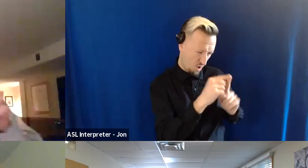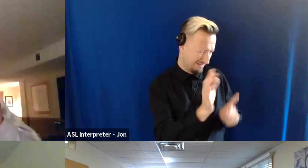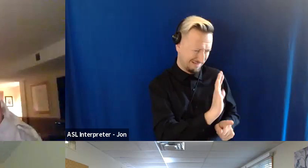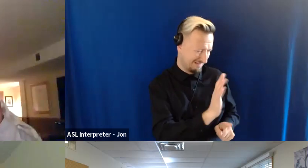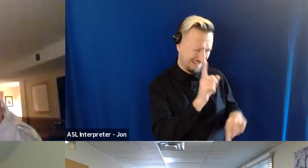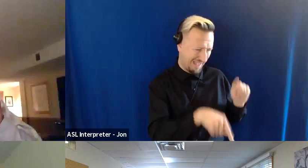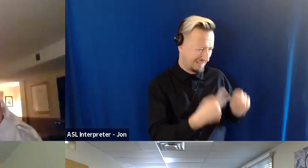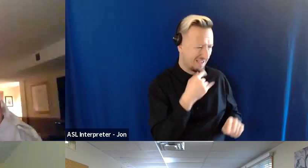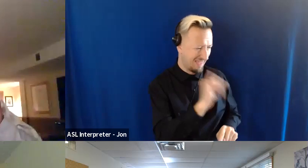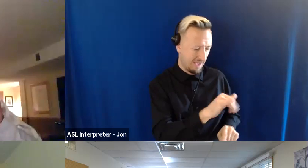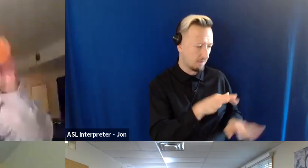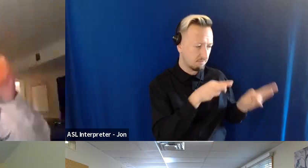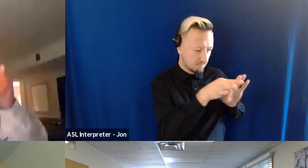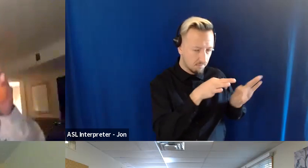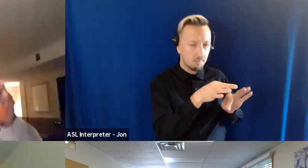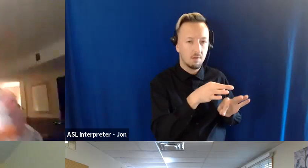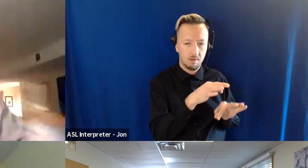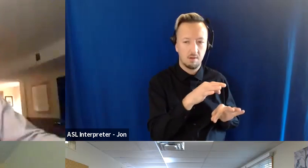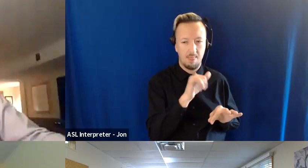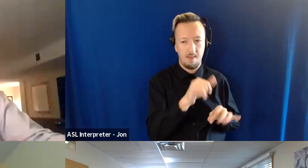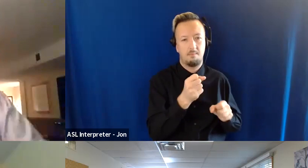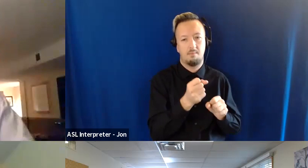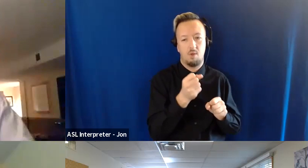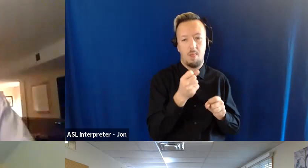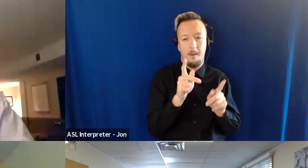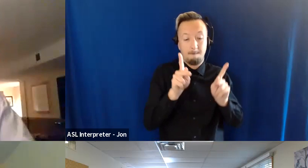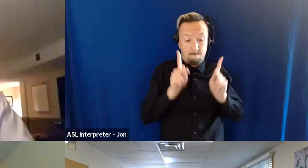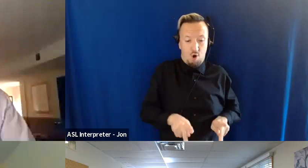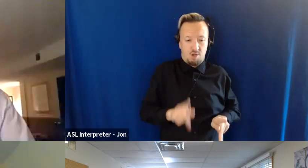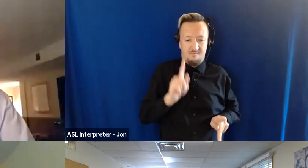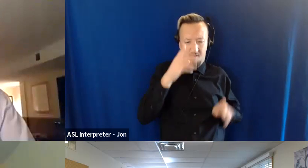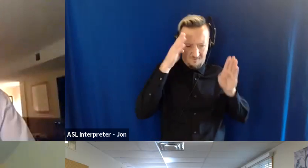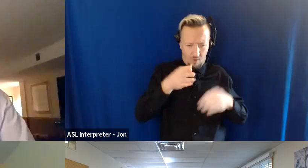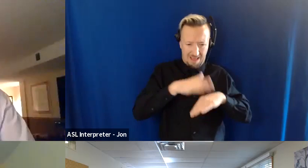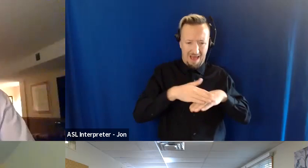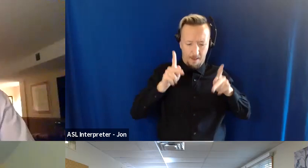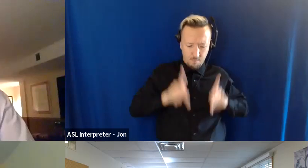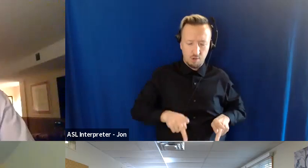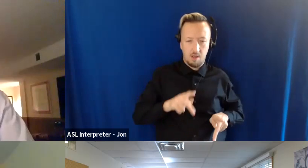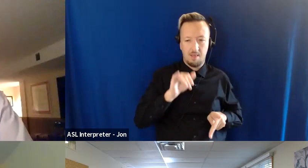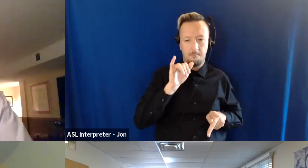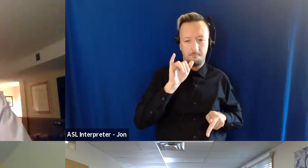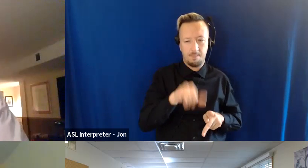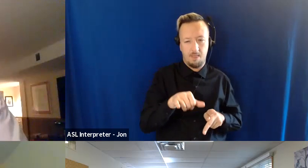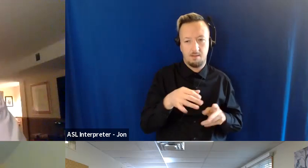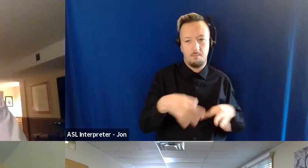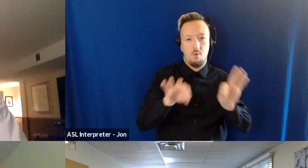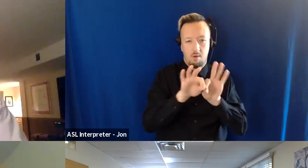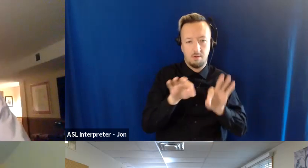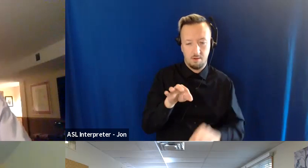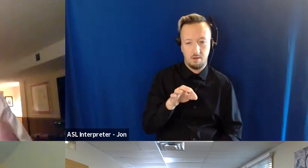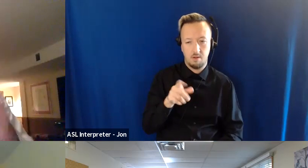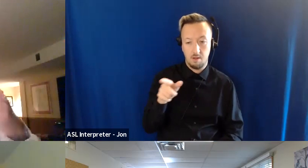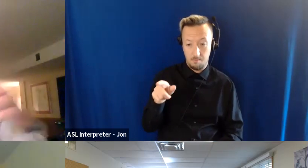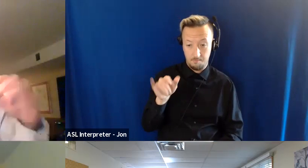big difference. And so I want to just pause here for a moment to see if the person who asked to make the comment